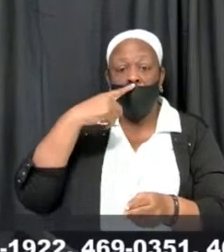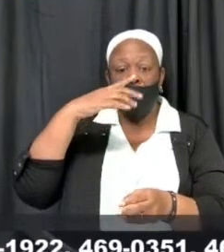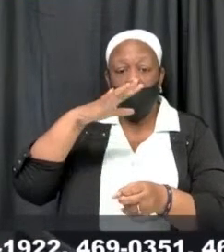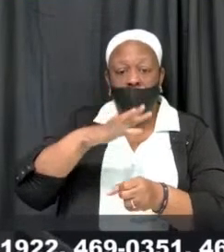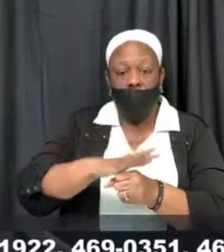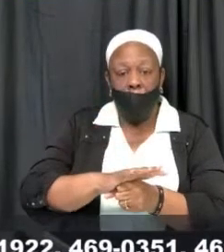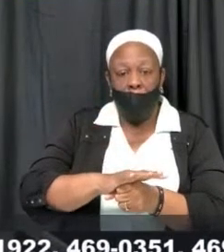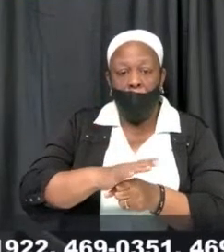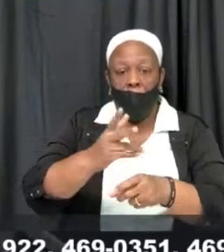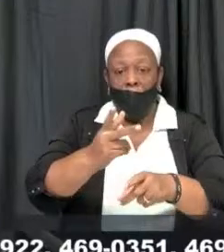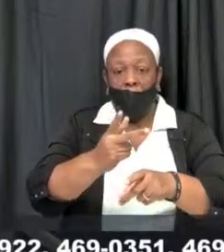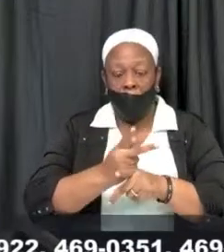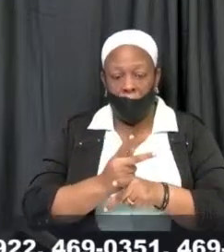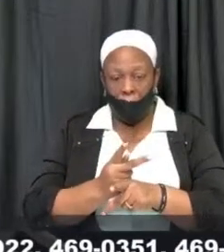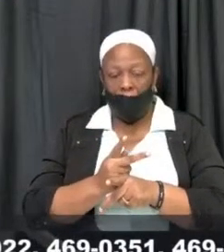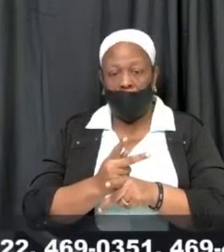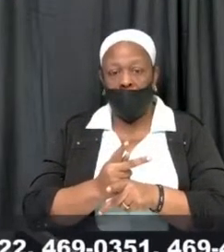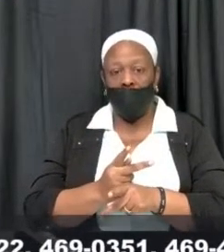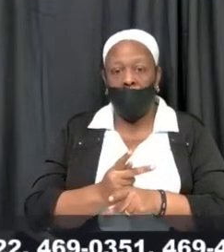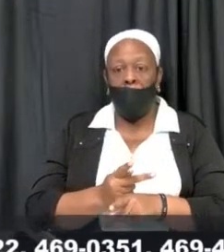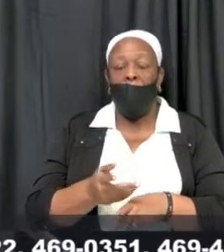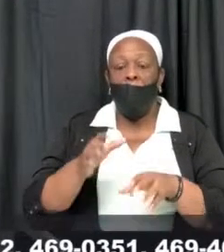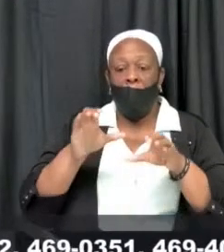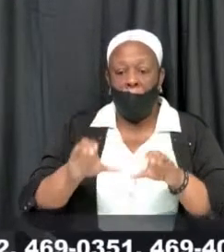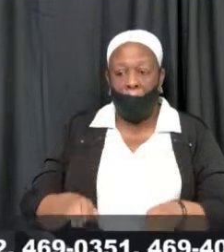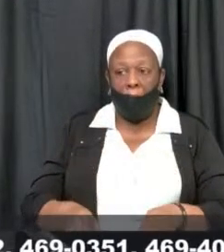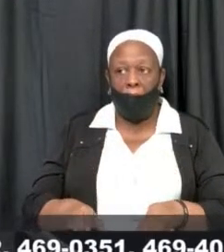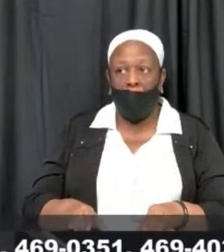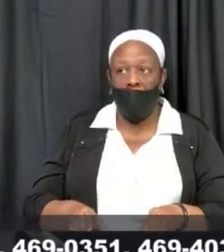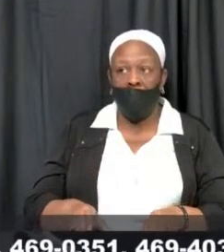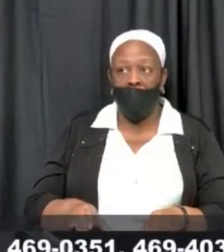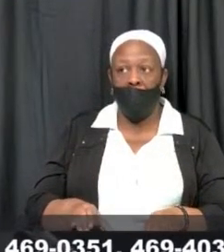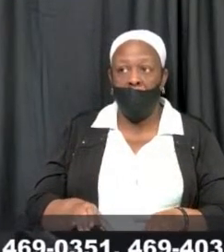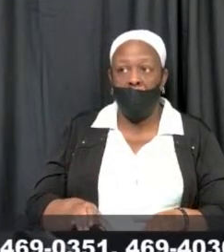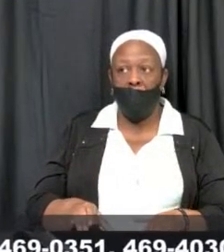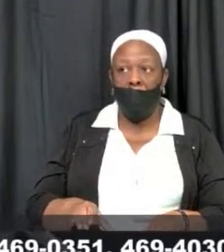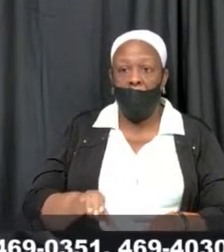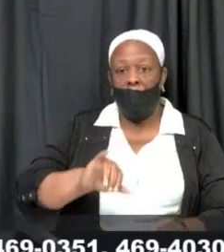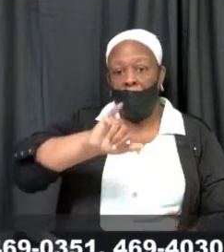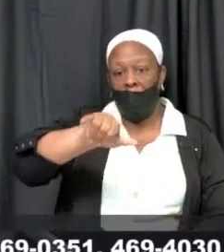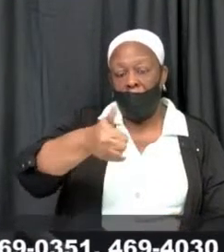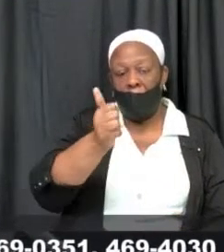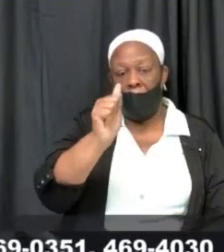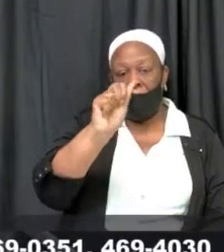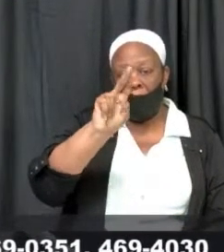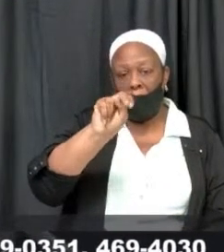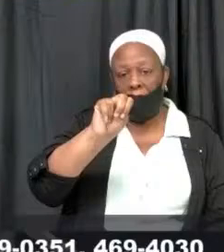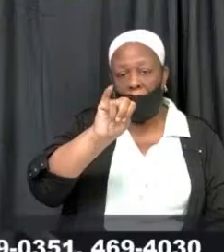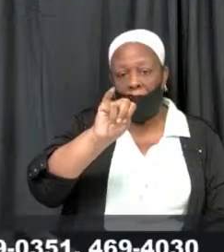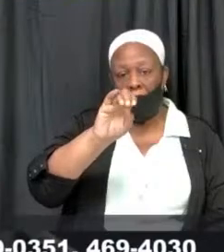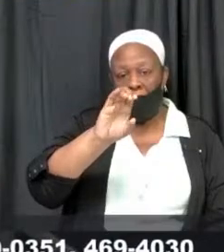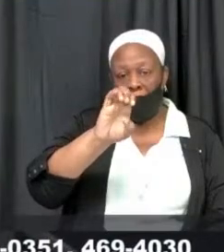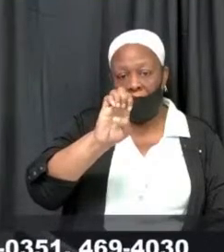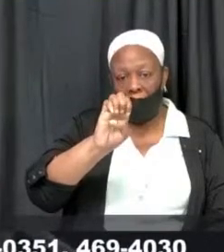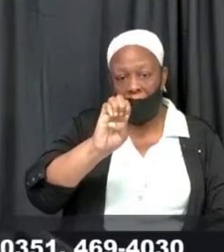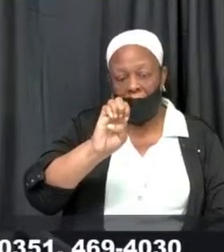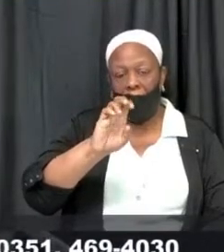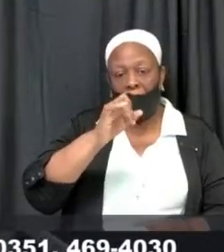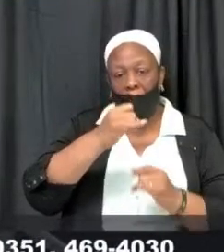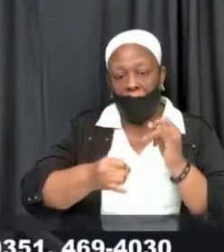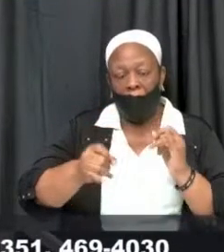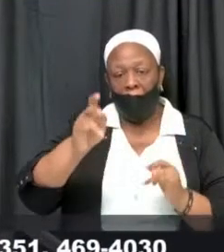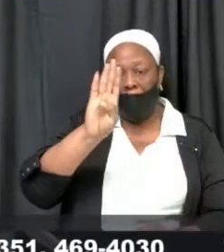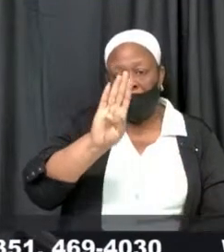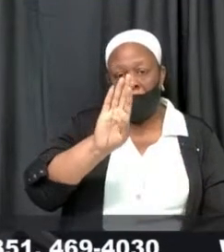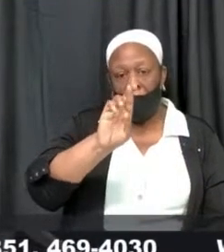Grenadines. Persons can contact Miss Janice Brooks for further details, and